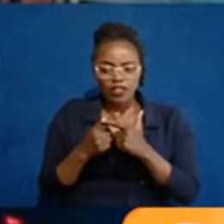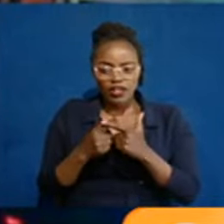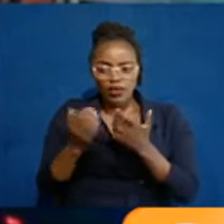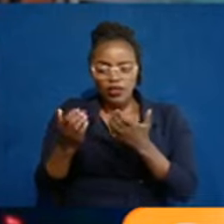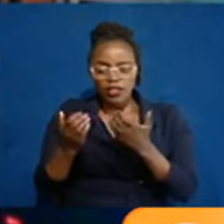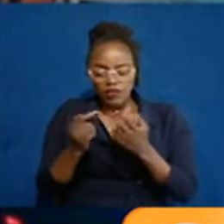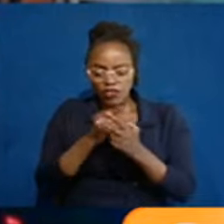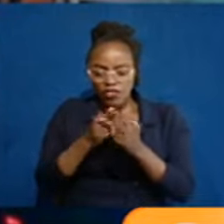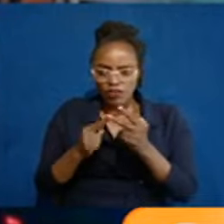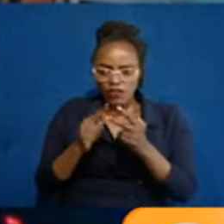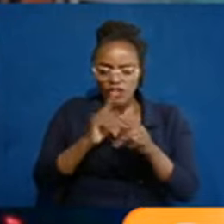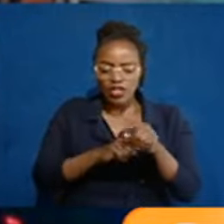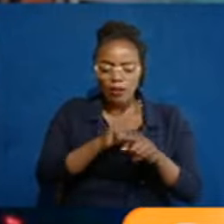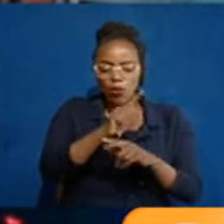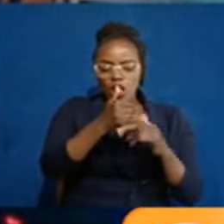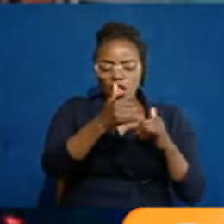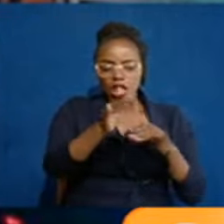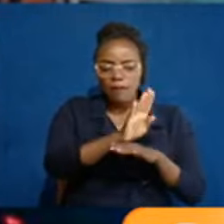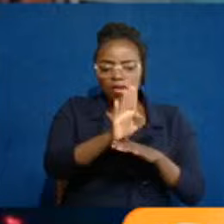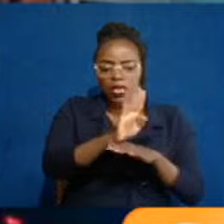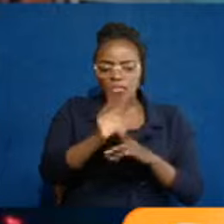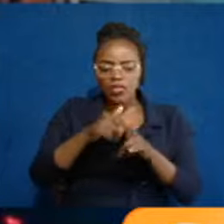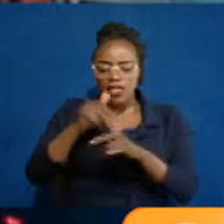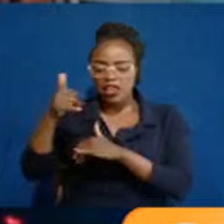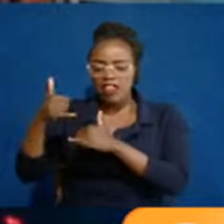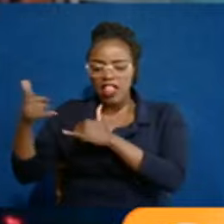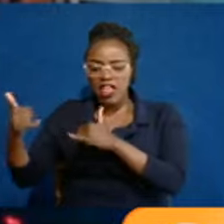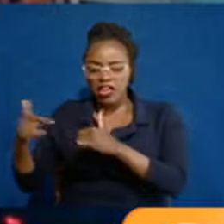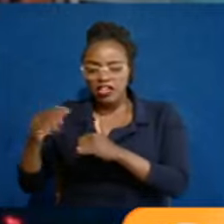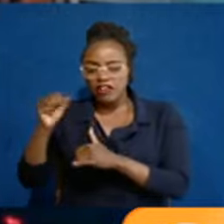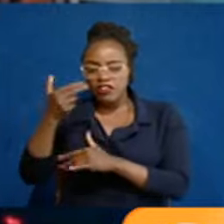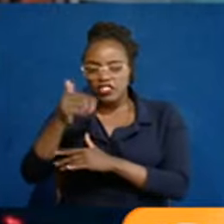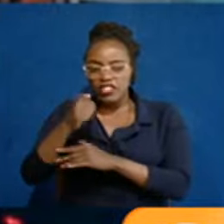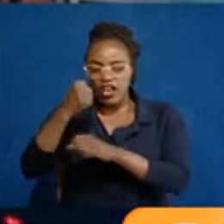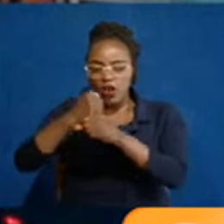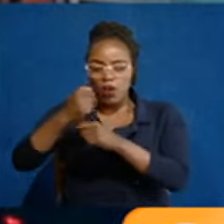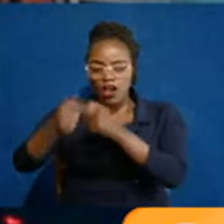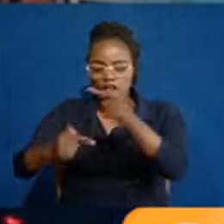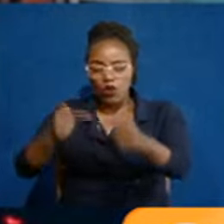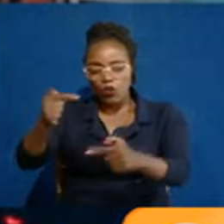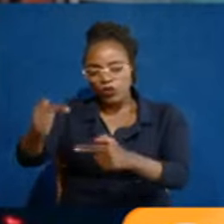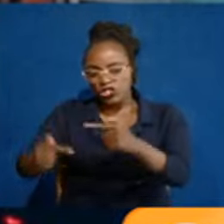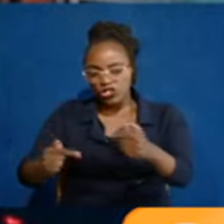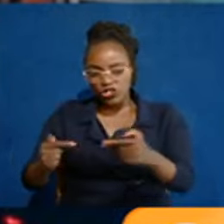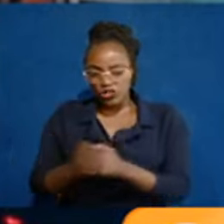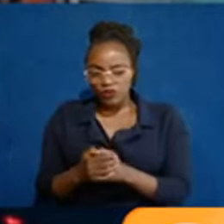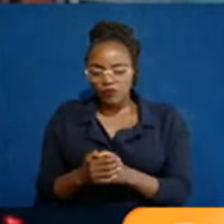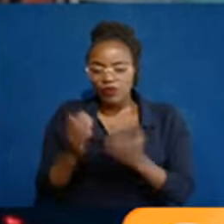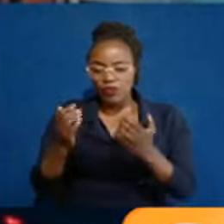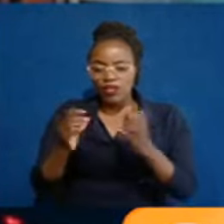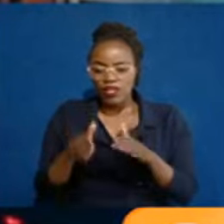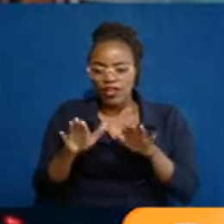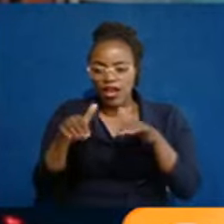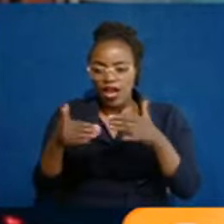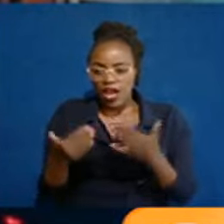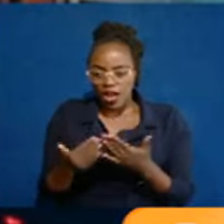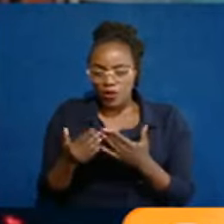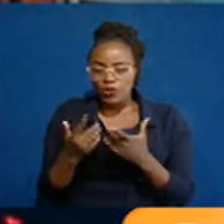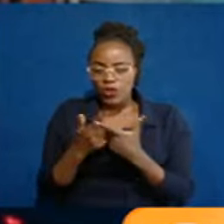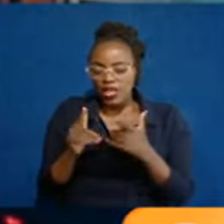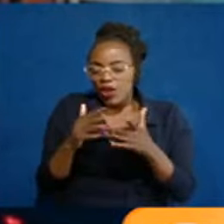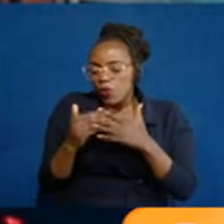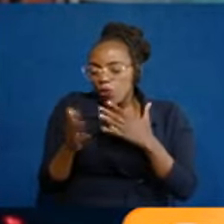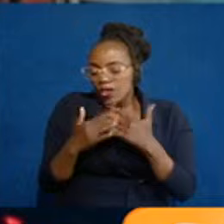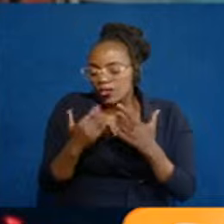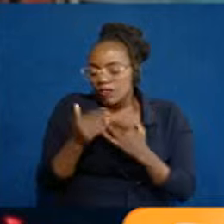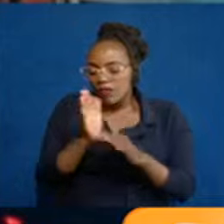card so that when one line is on impeachment, the other one for SHA is still active. We just need a way of not letting important things